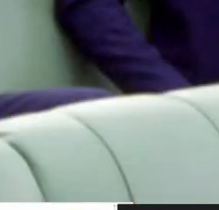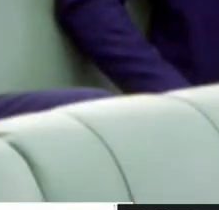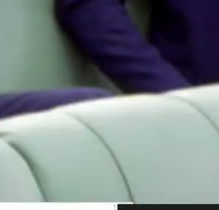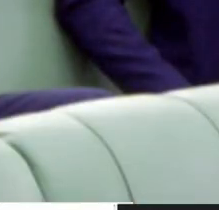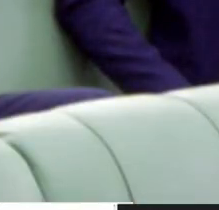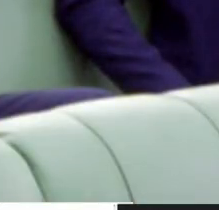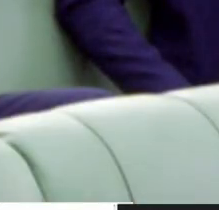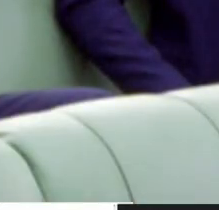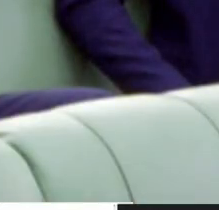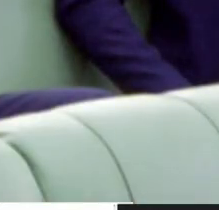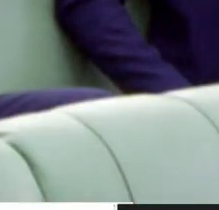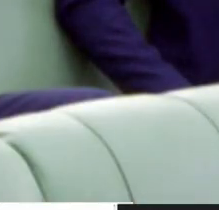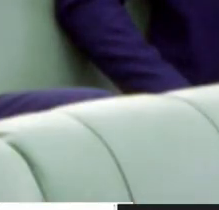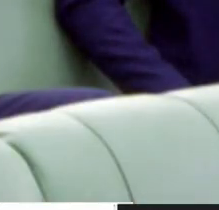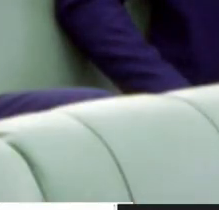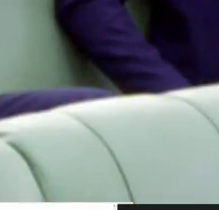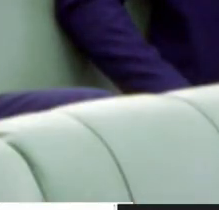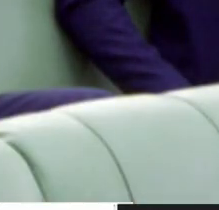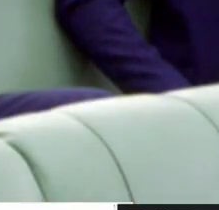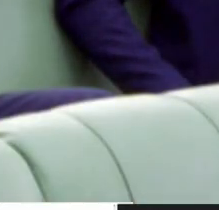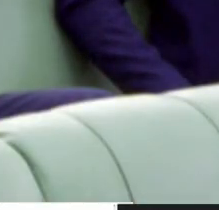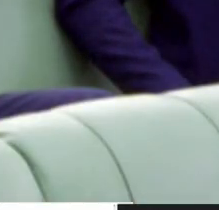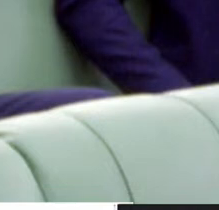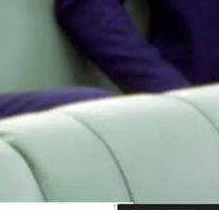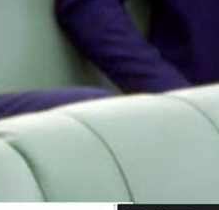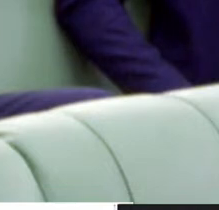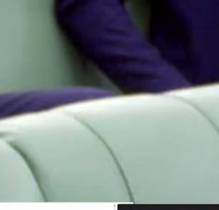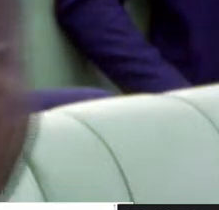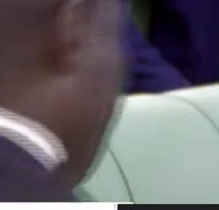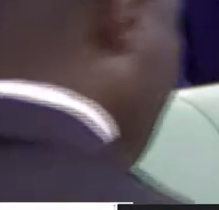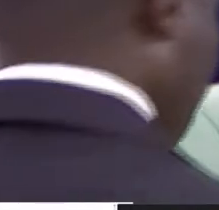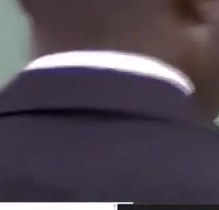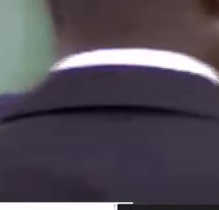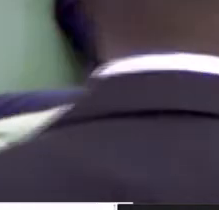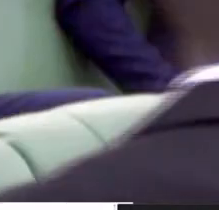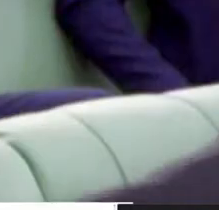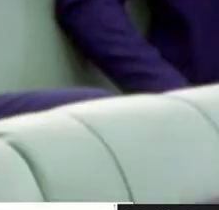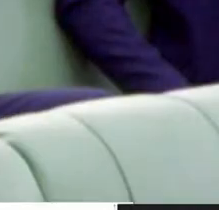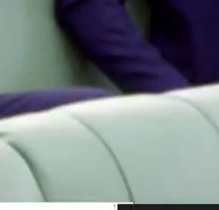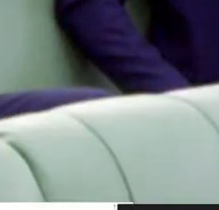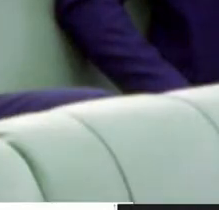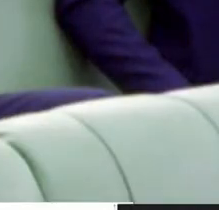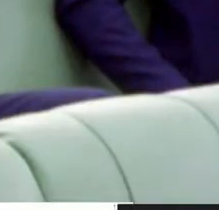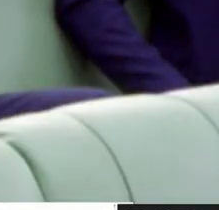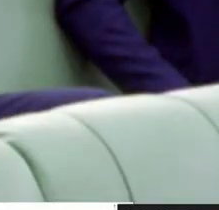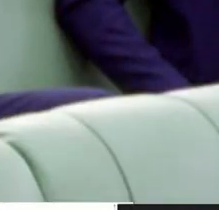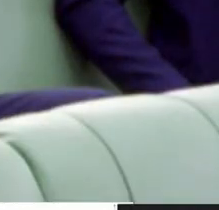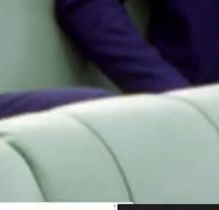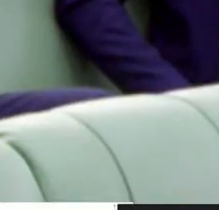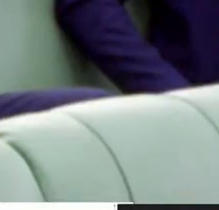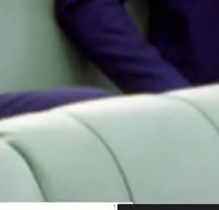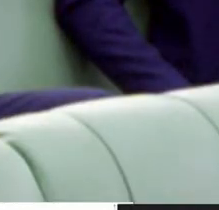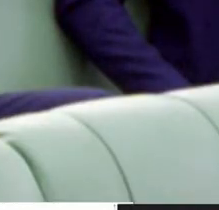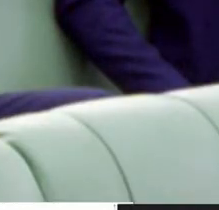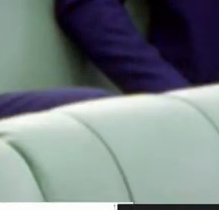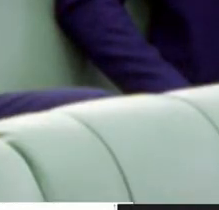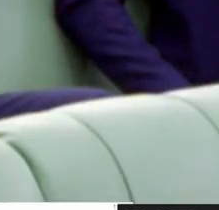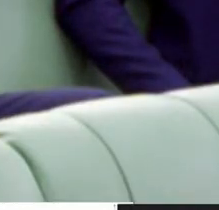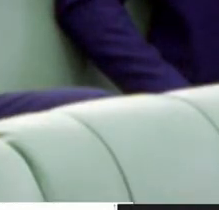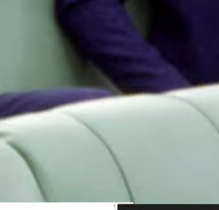allocated to enhance the wage bill, and up to now such funds are still lying idle,